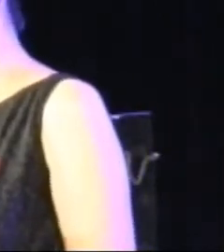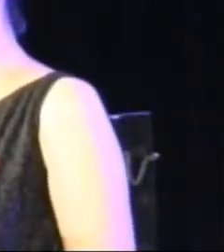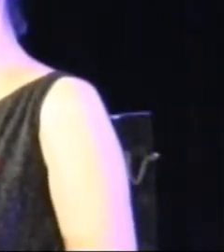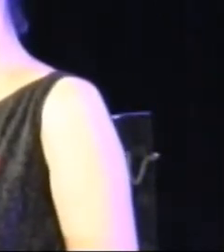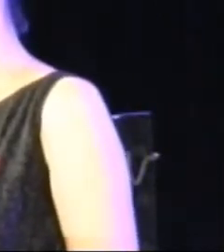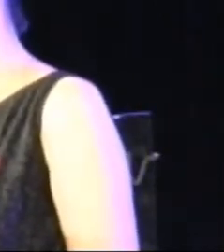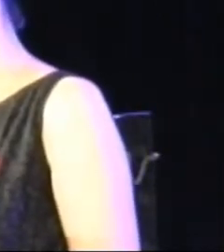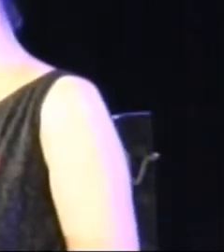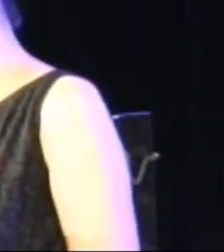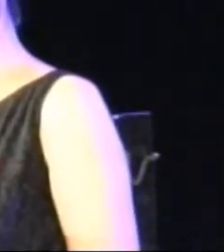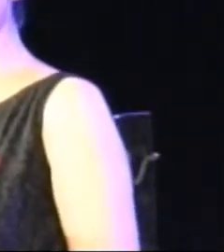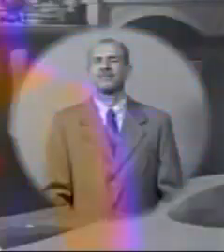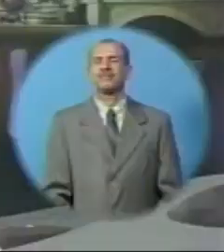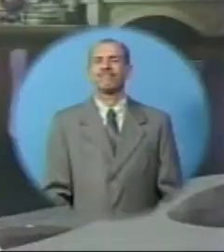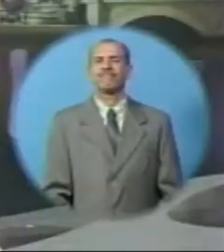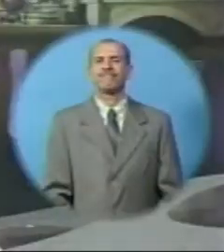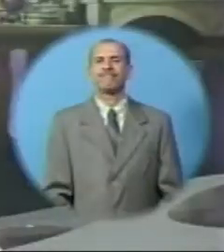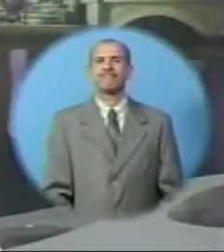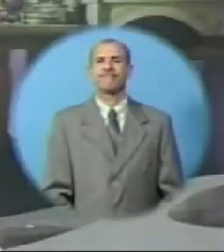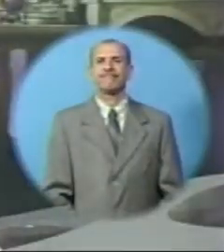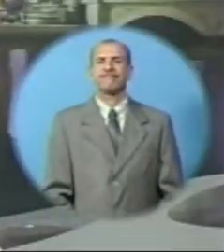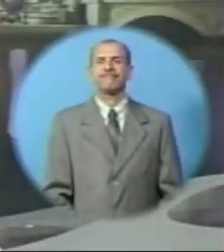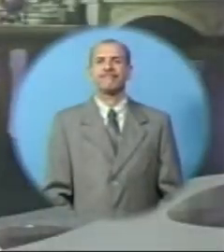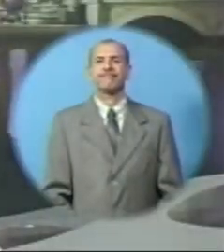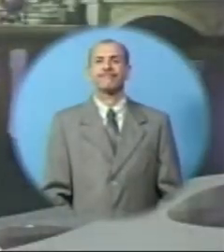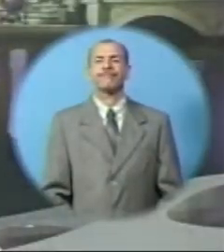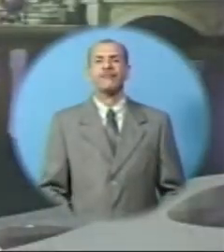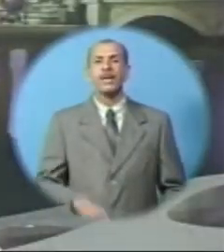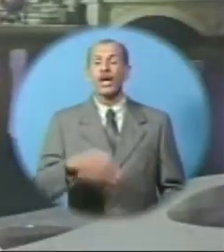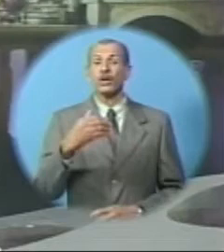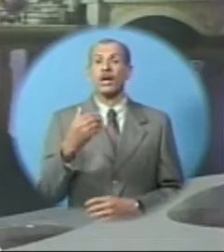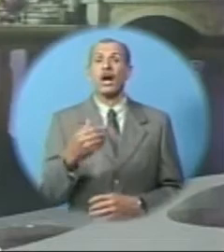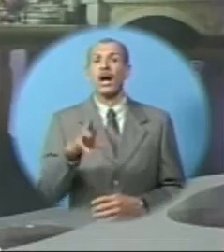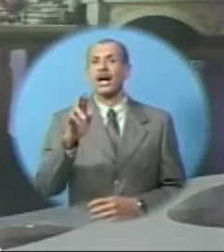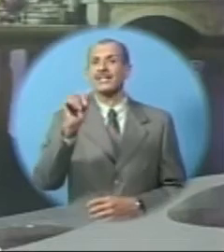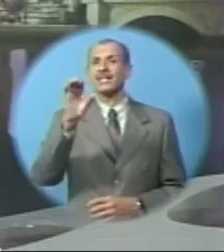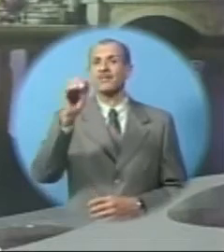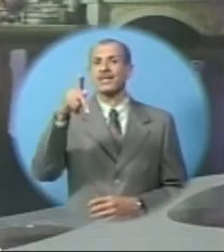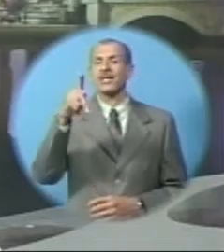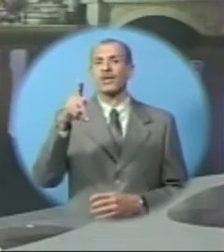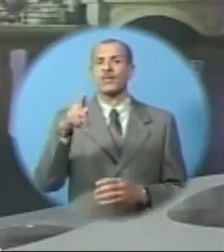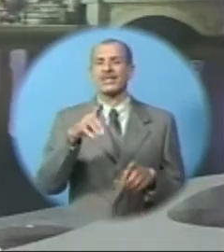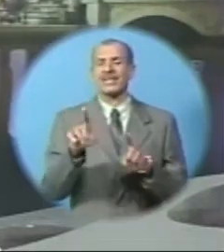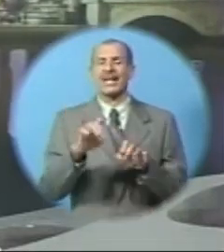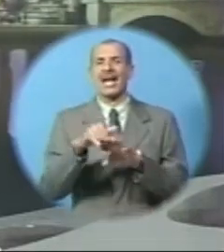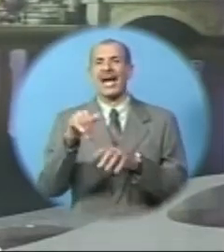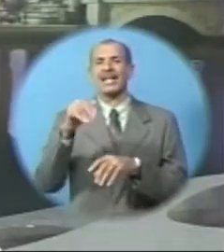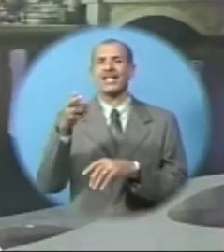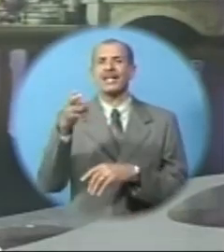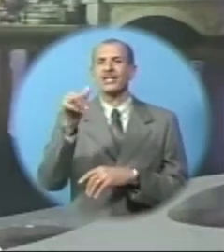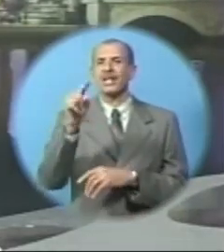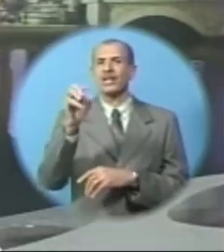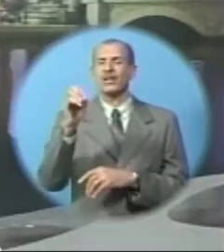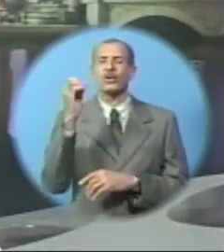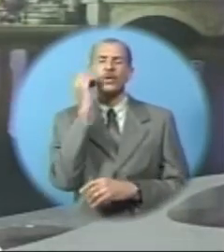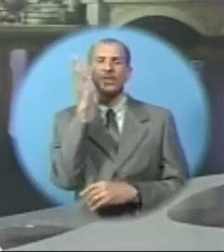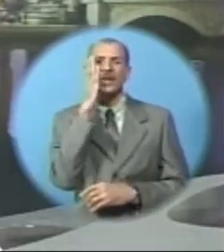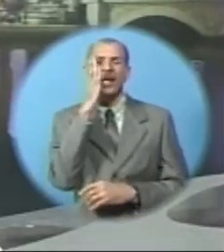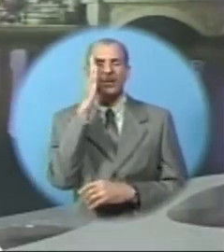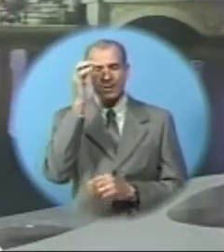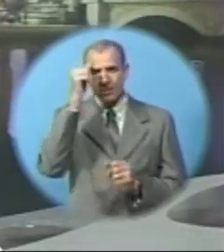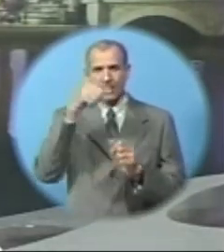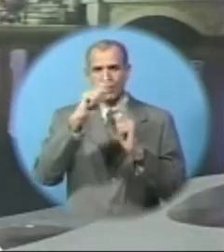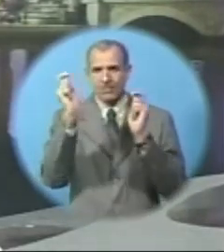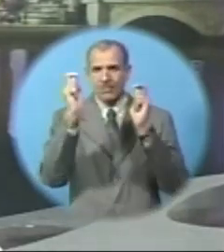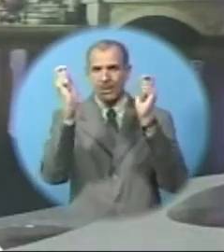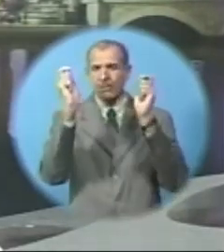on China Express. And the reception was held at the Hilton Hotel as part of activities commemorating the